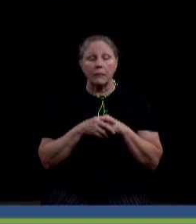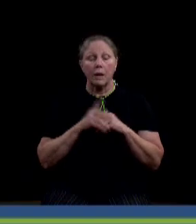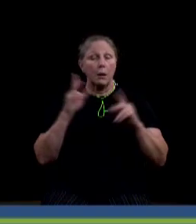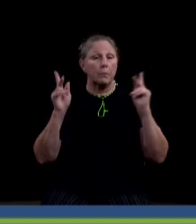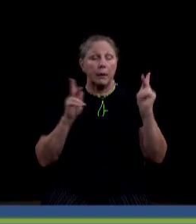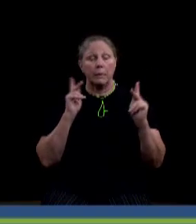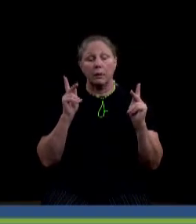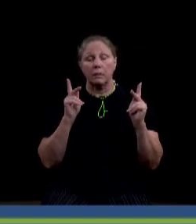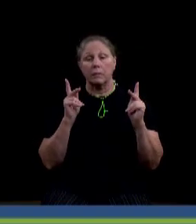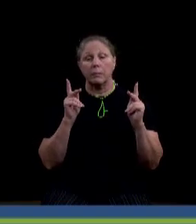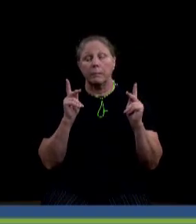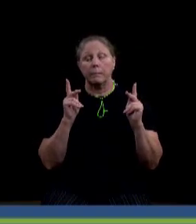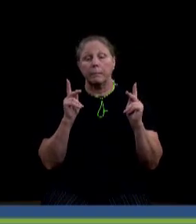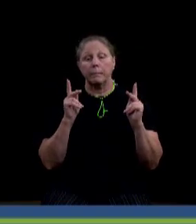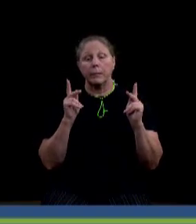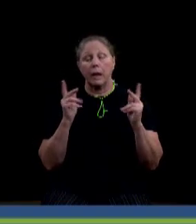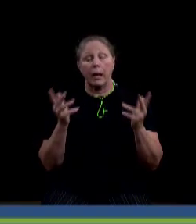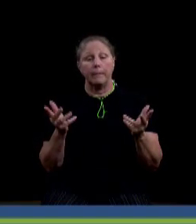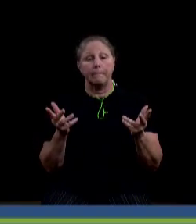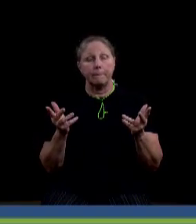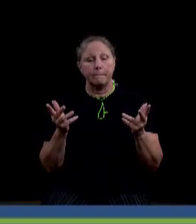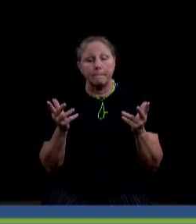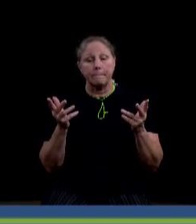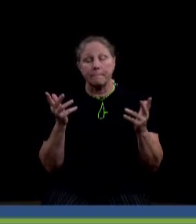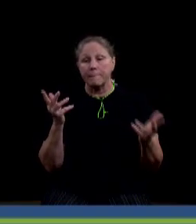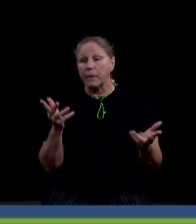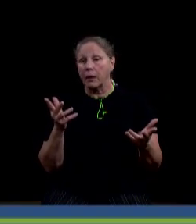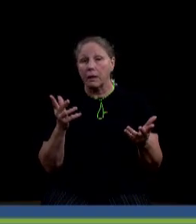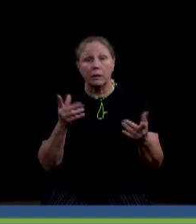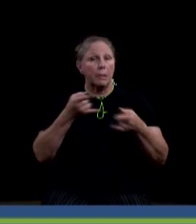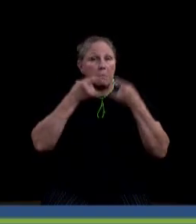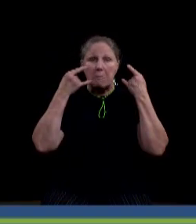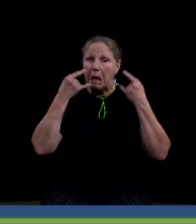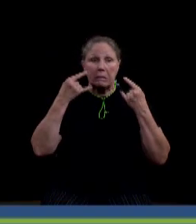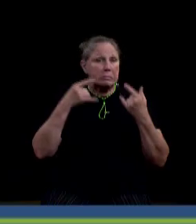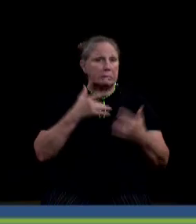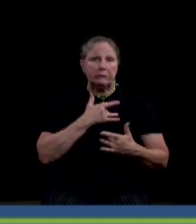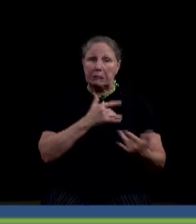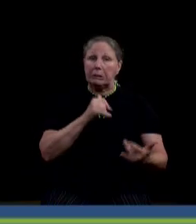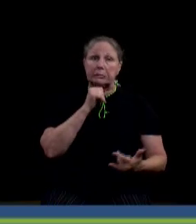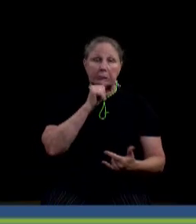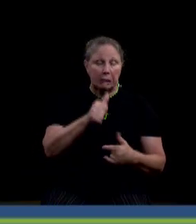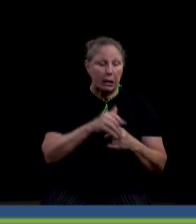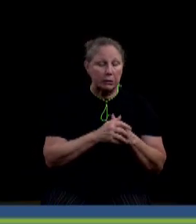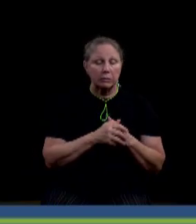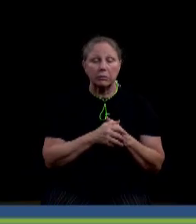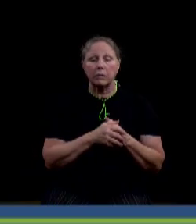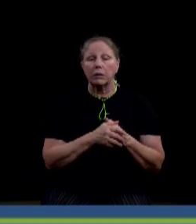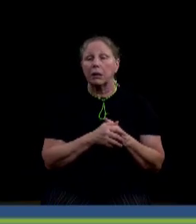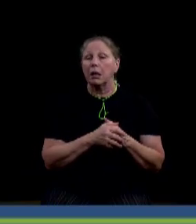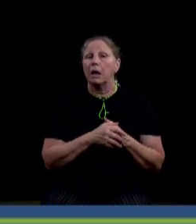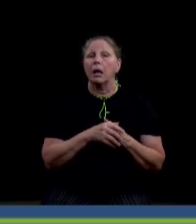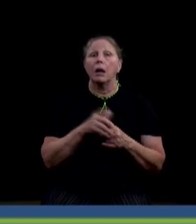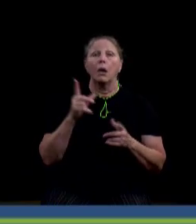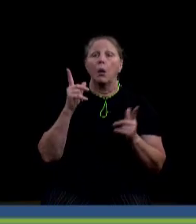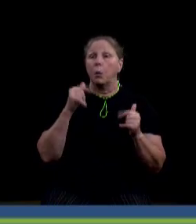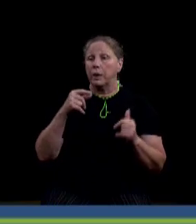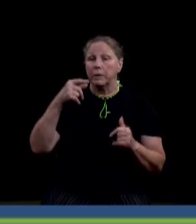less used, and in times when PPE wasn't available, it was still noted